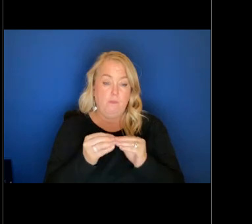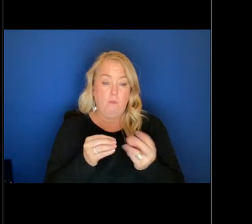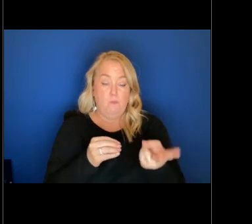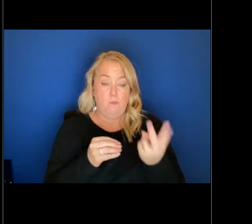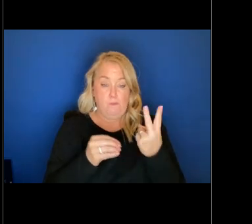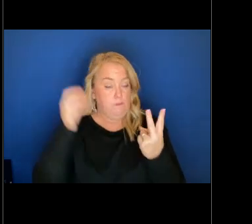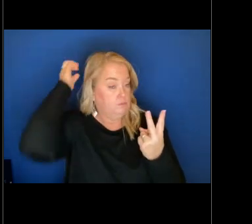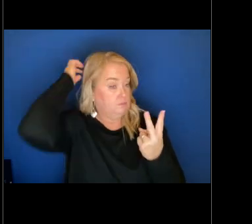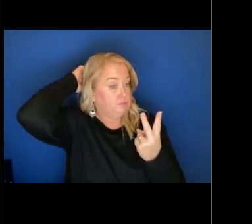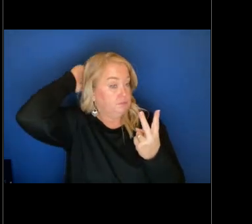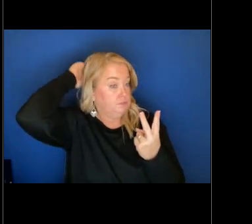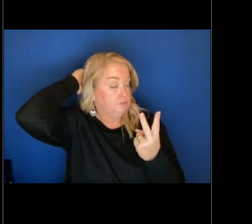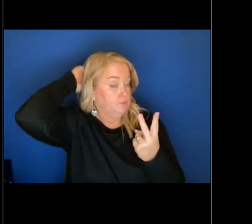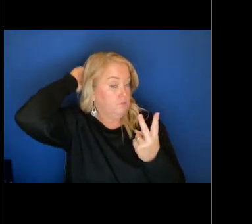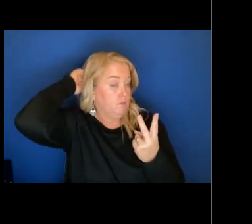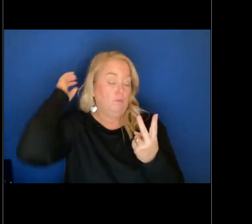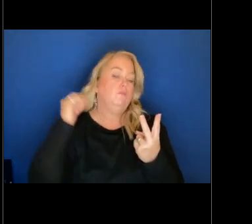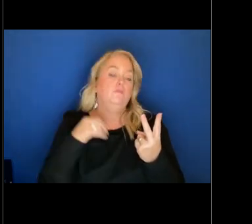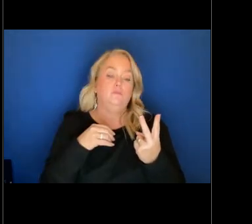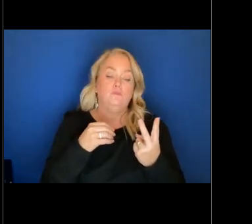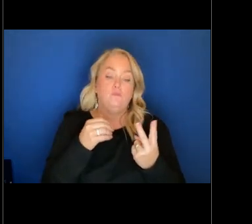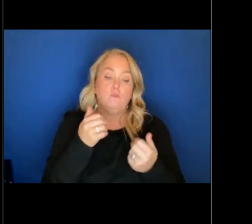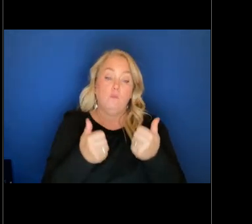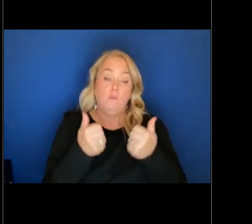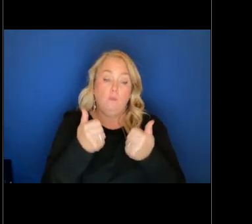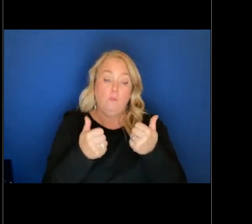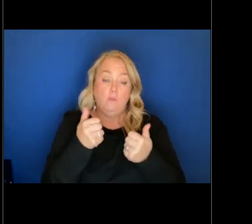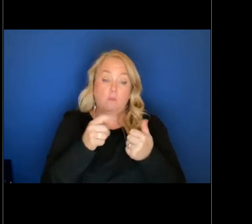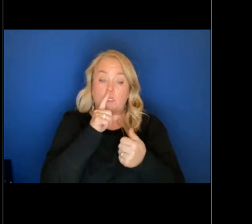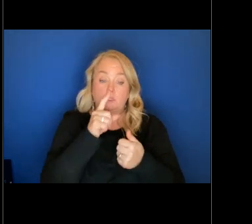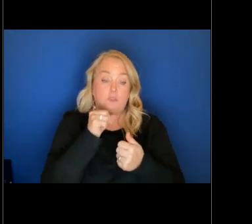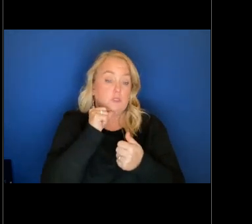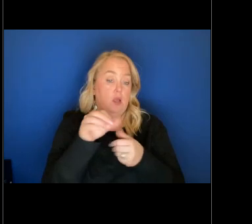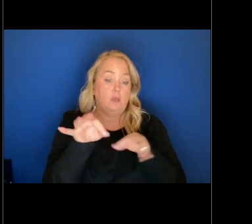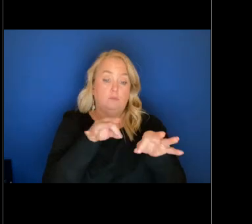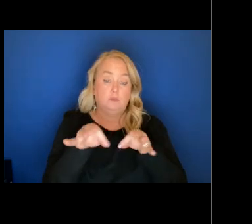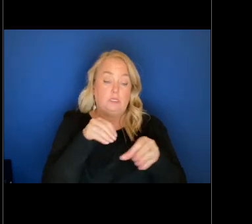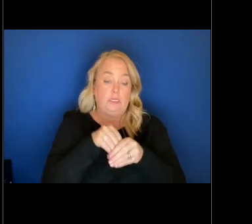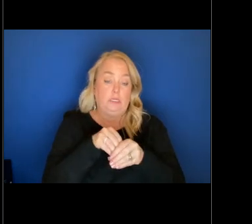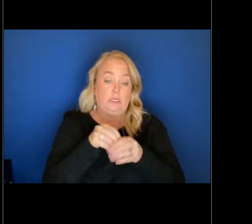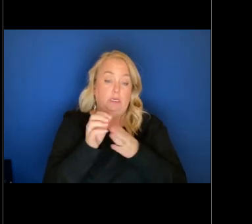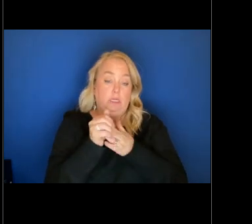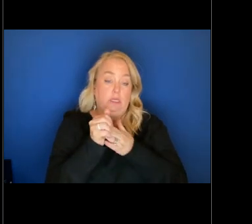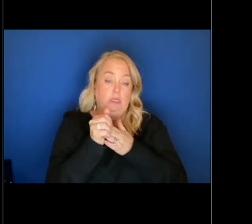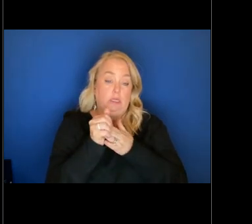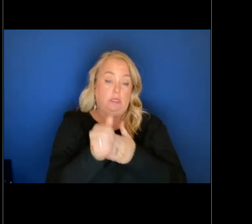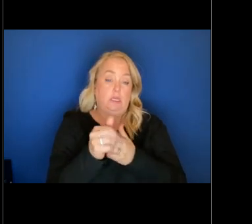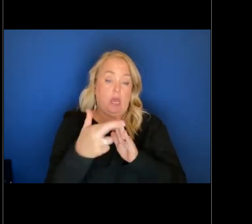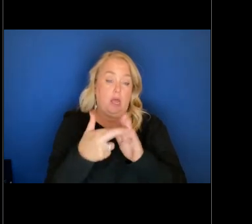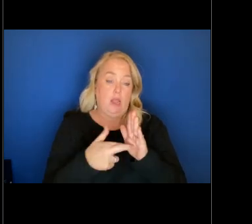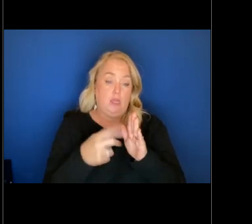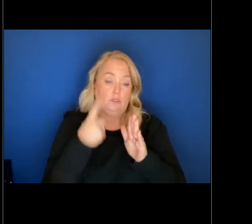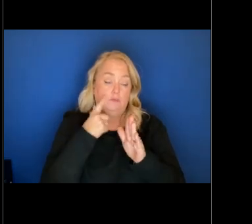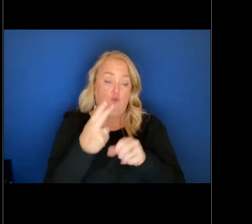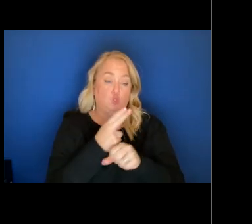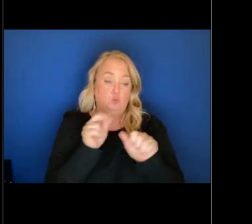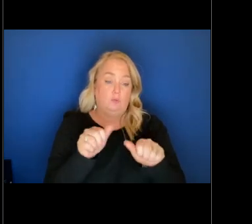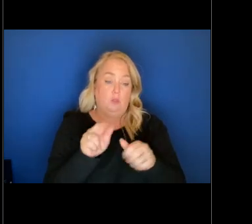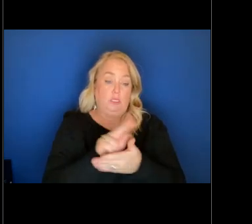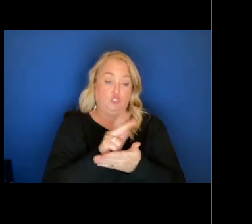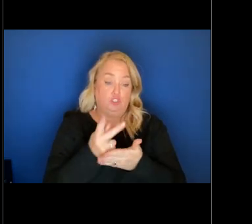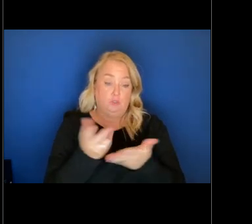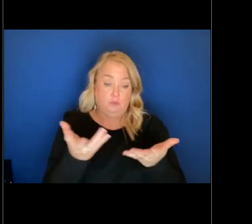Our second knowledge check. Which of these is not defined in the guidelines for usable kitchens?